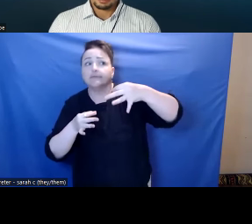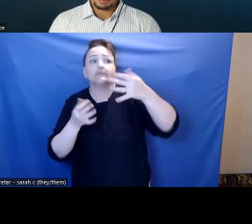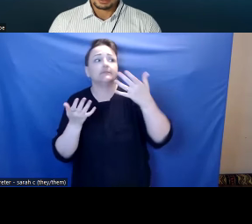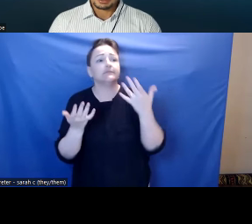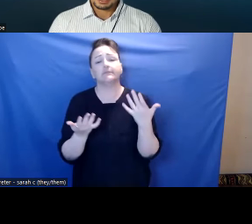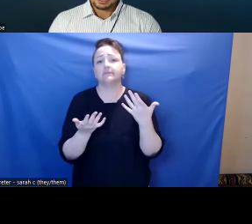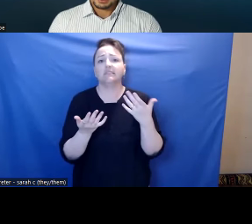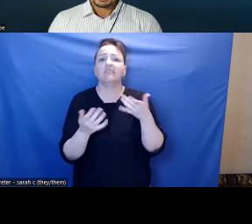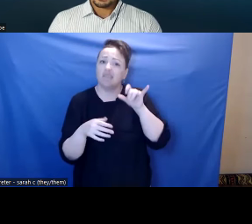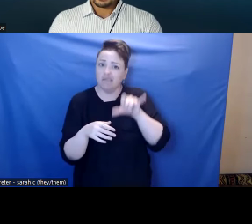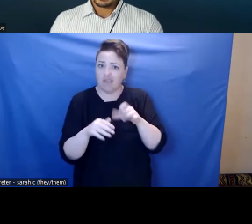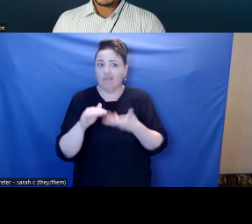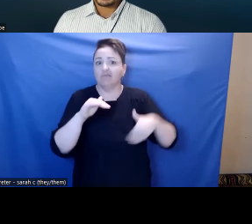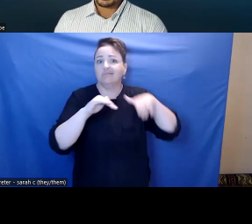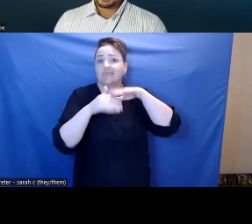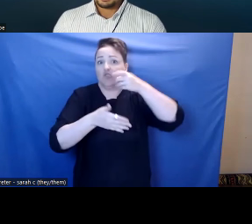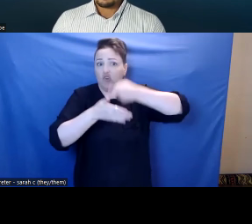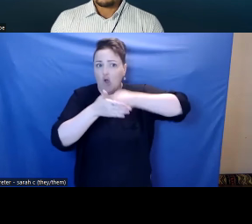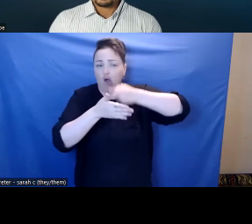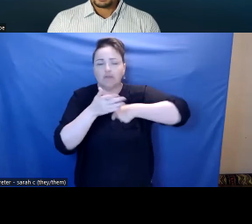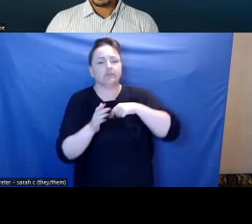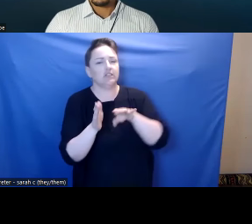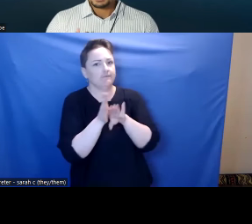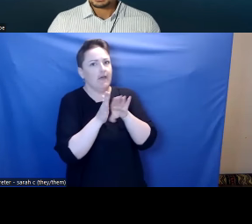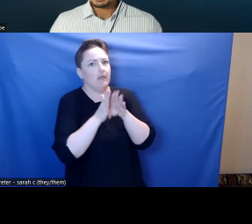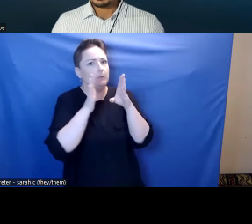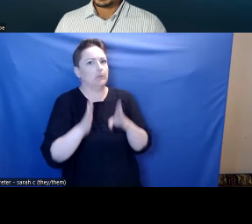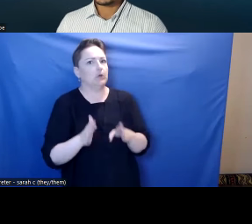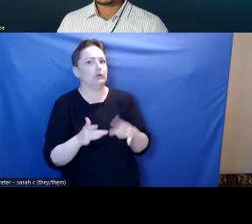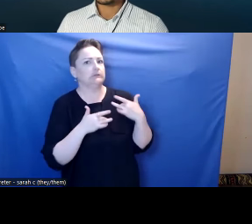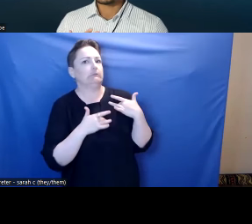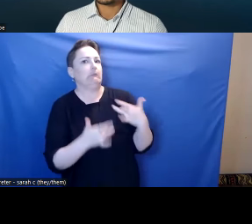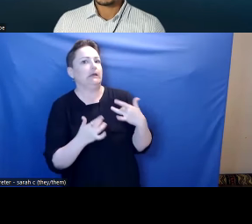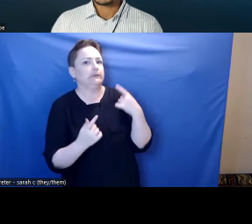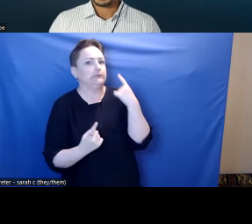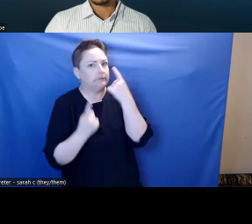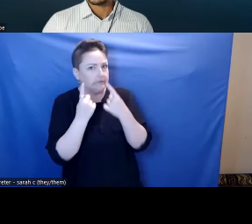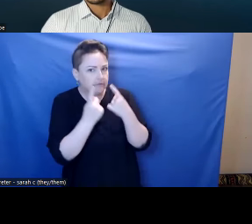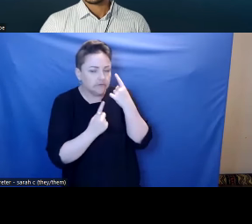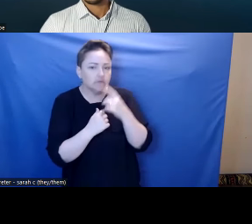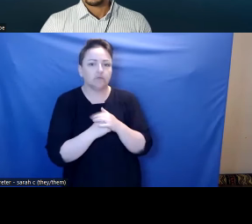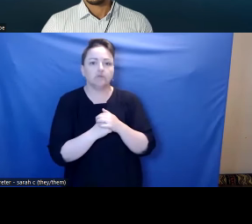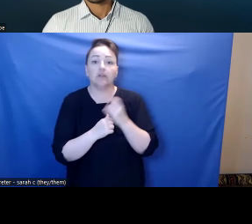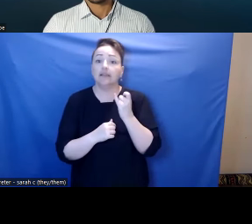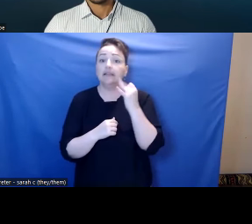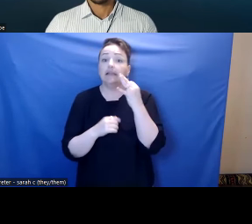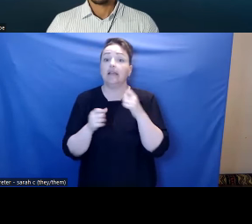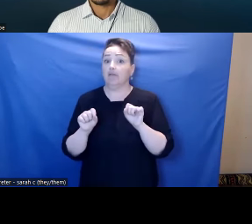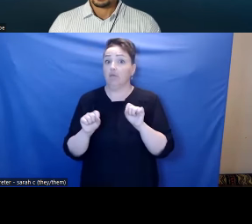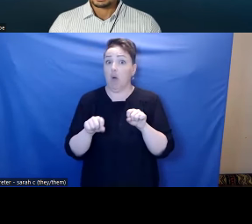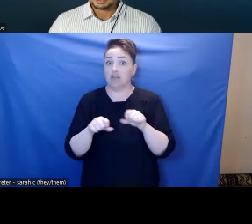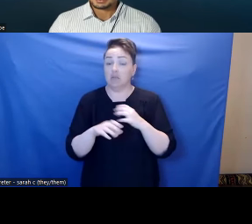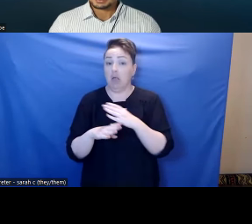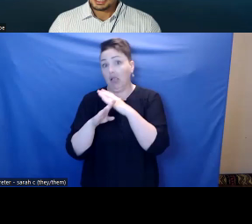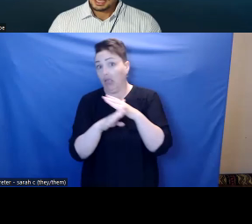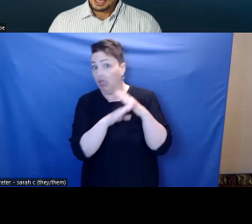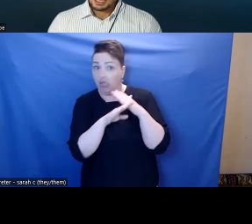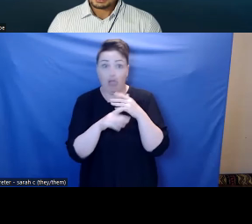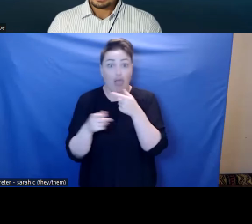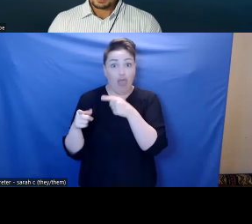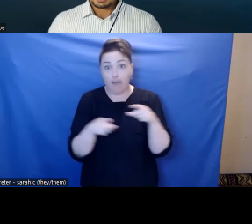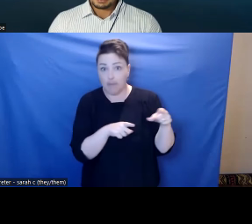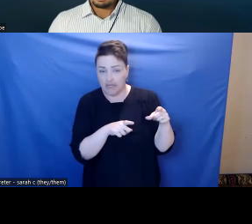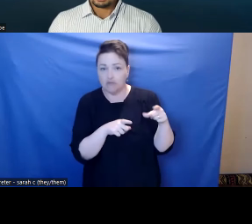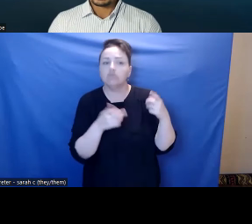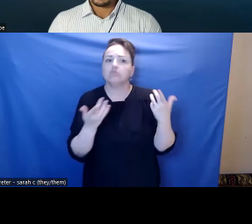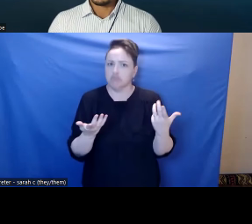for developers. So you want to consider if you have any measures in place to reduce the entitlements for developers in the approval process.